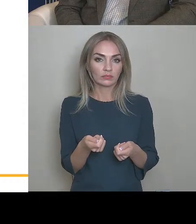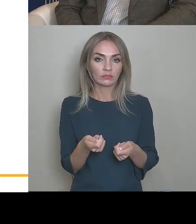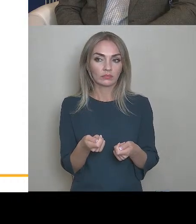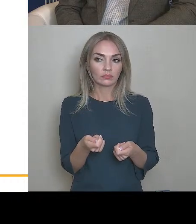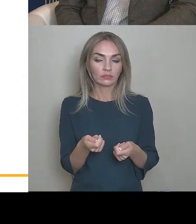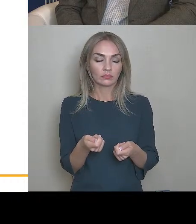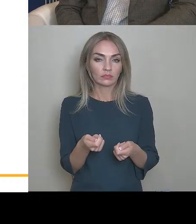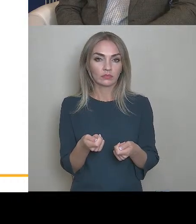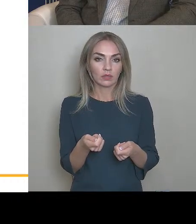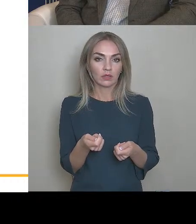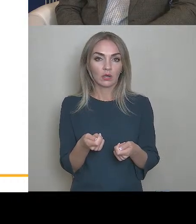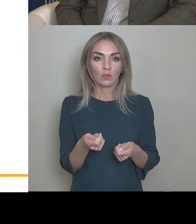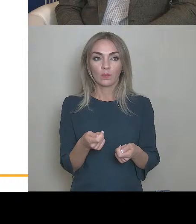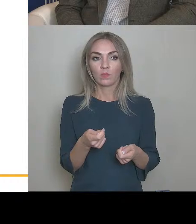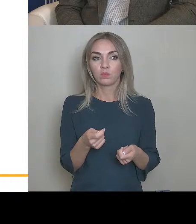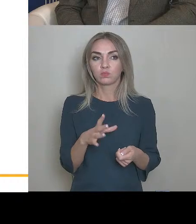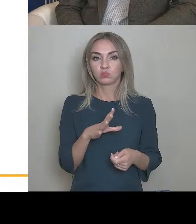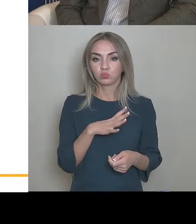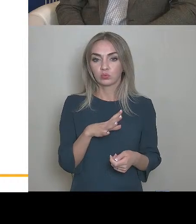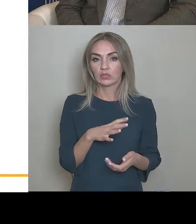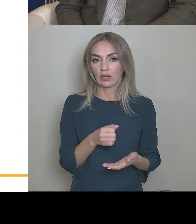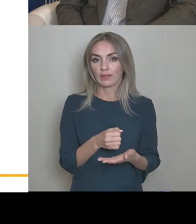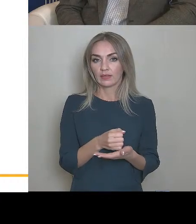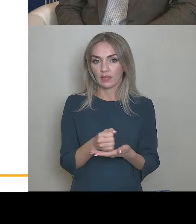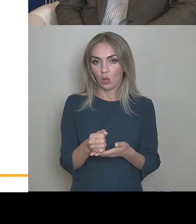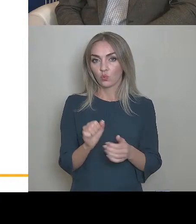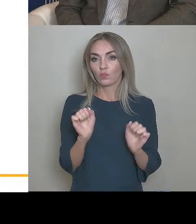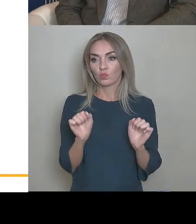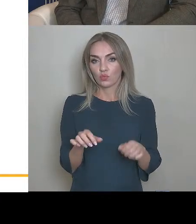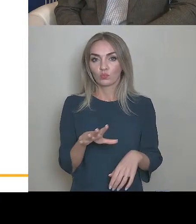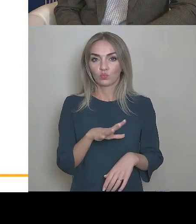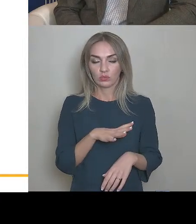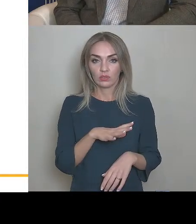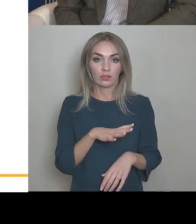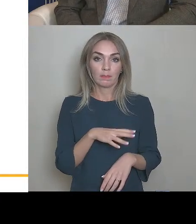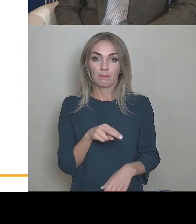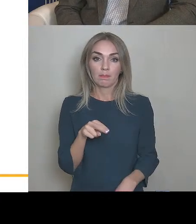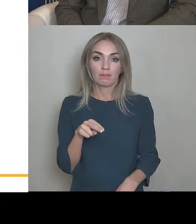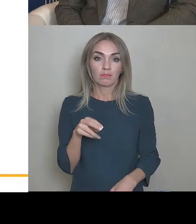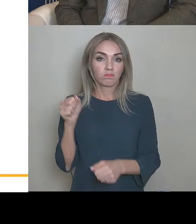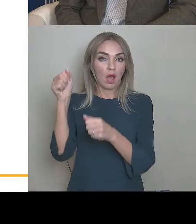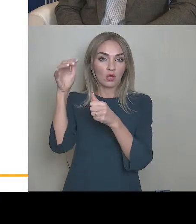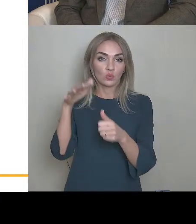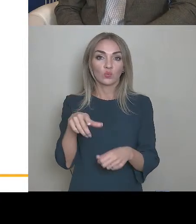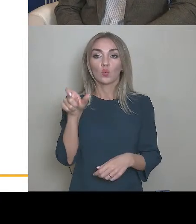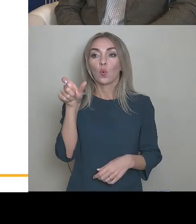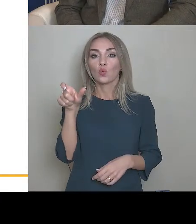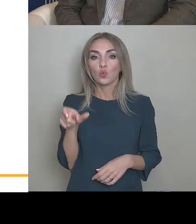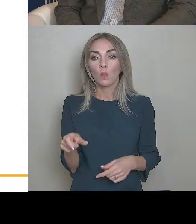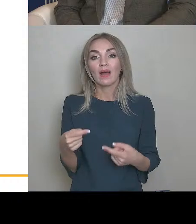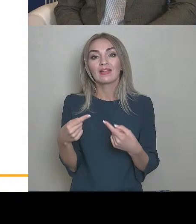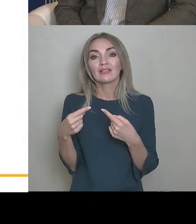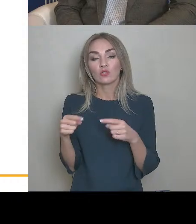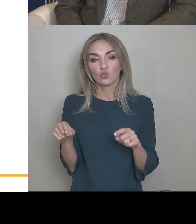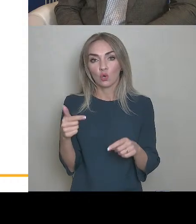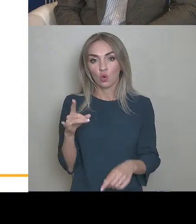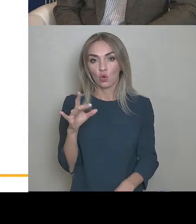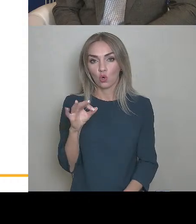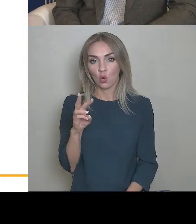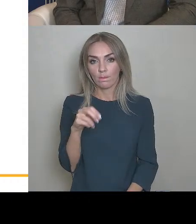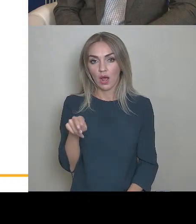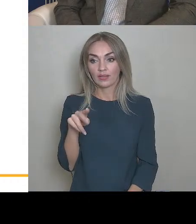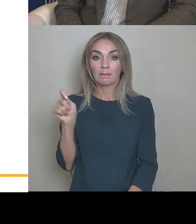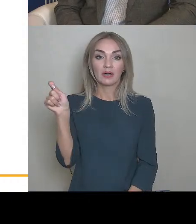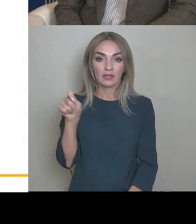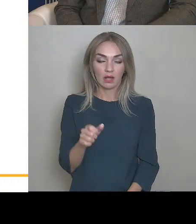that, there are no additional requirements. Talking about local elections, so the person from other community